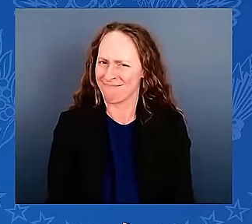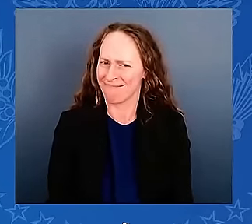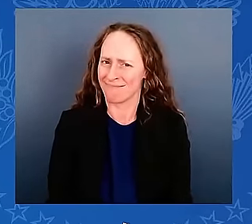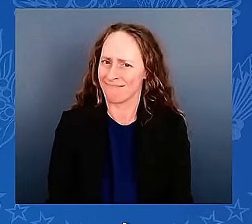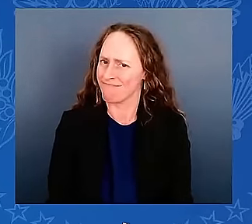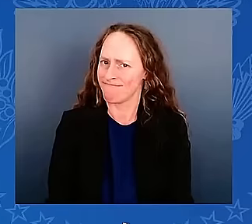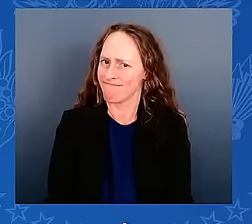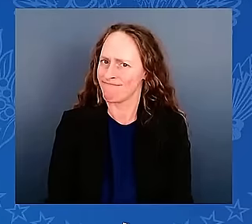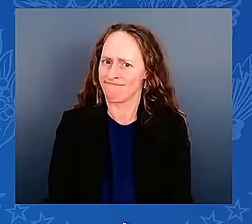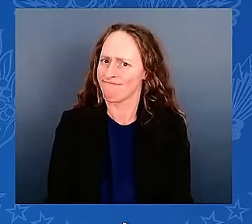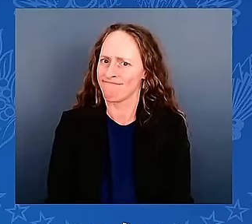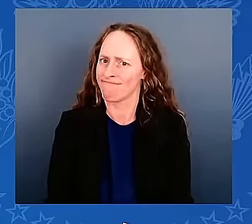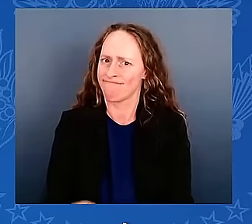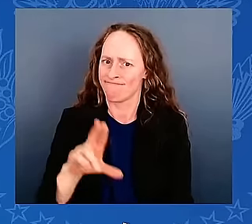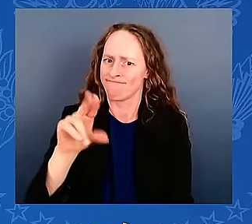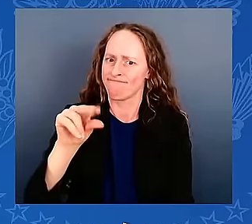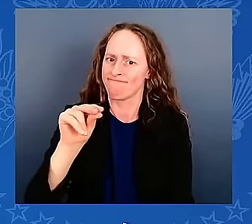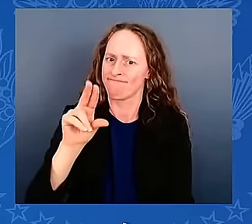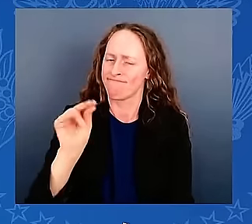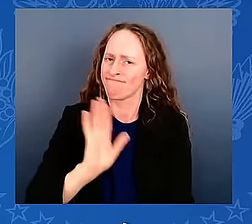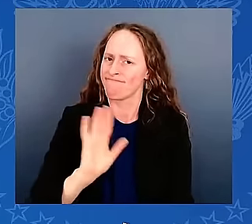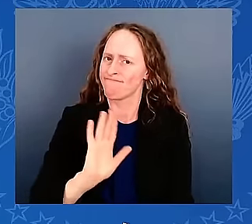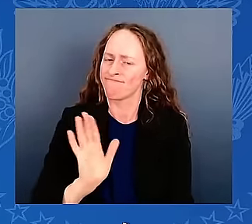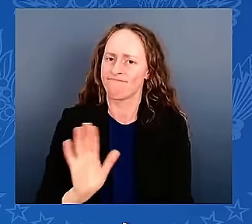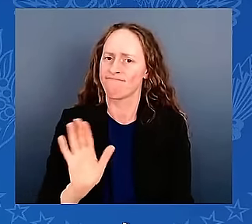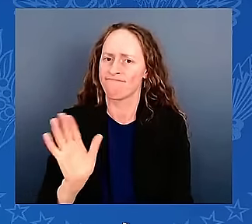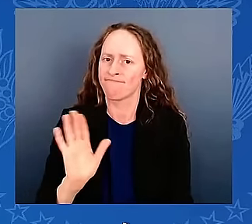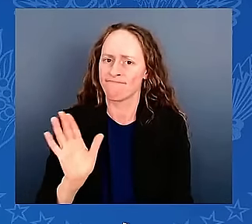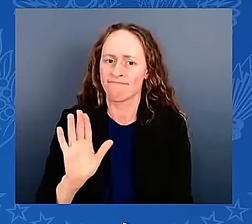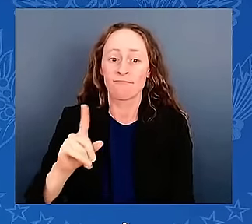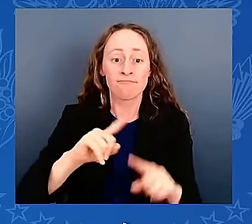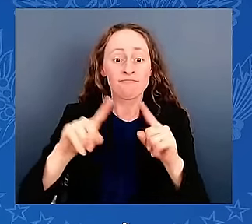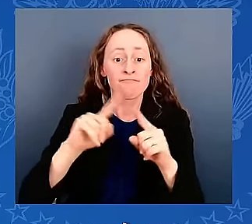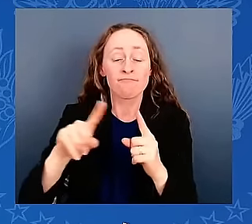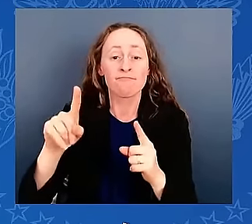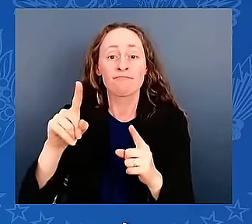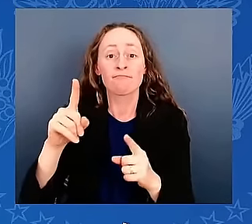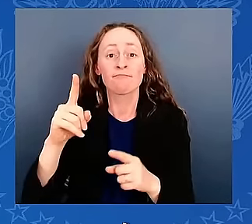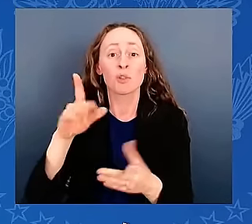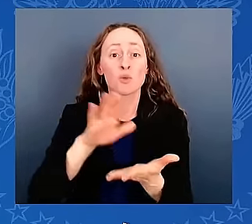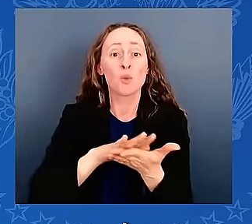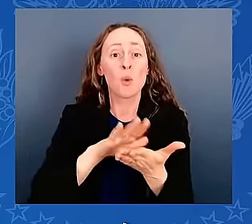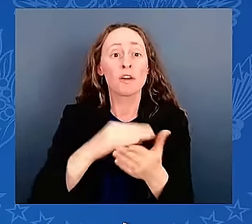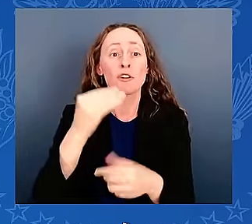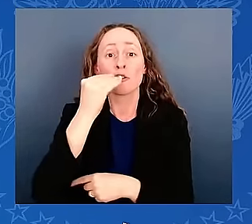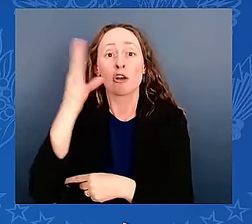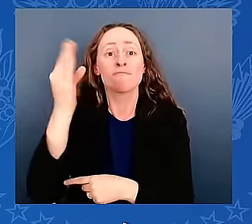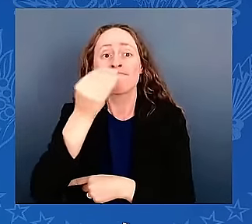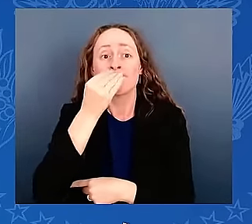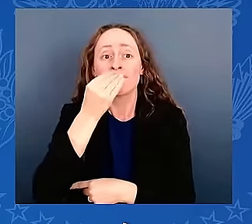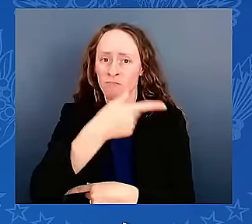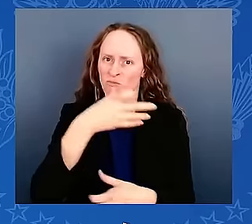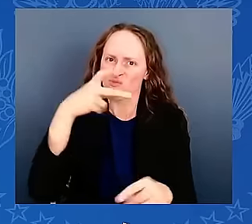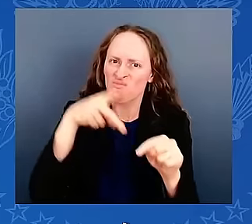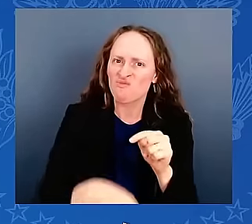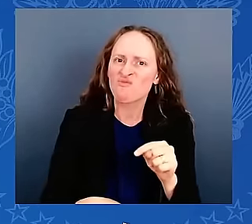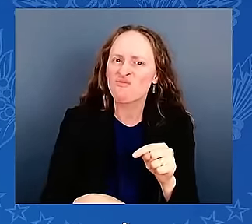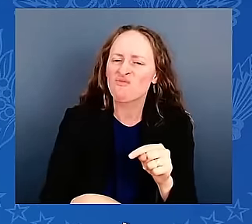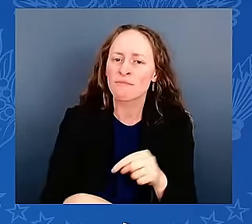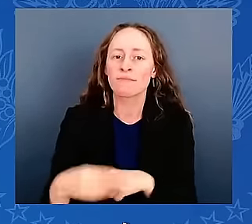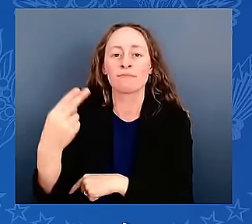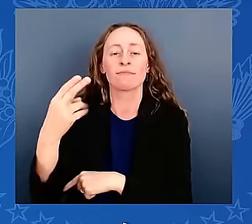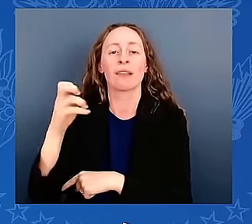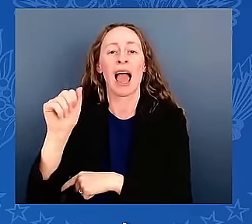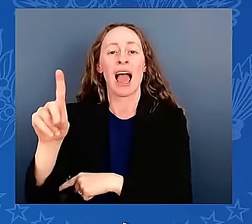They would cut school lunches, eliminate the Head Start program for lower-income children. They